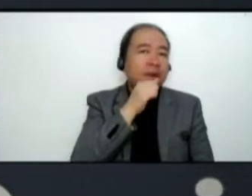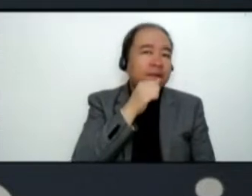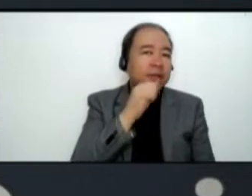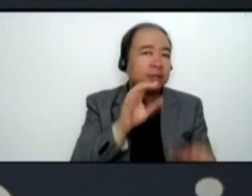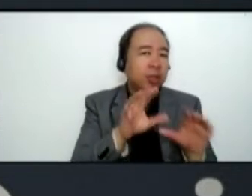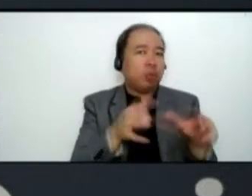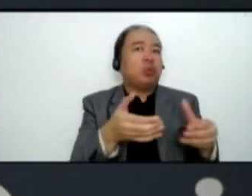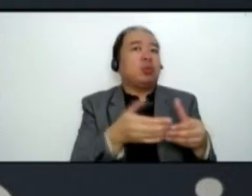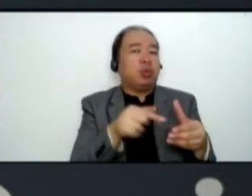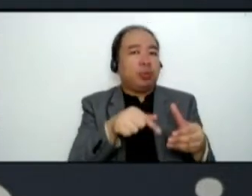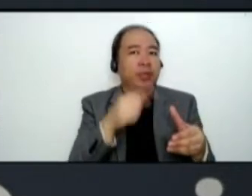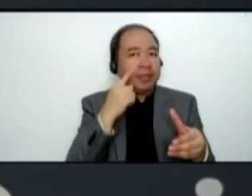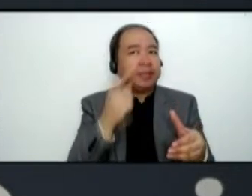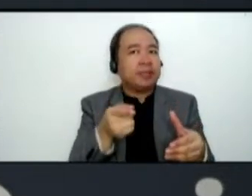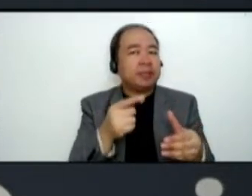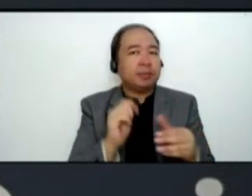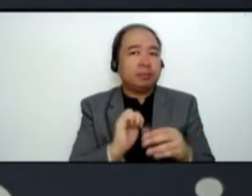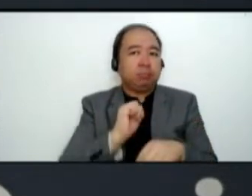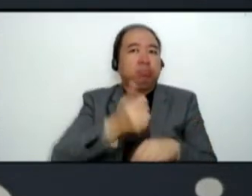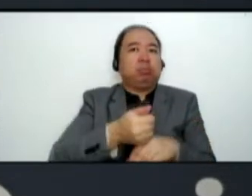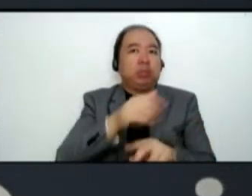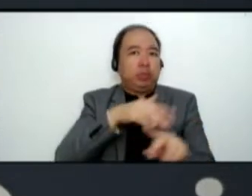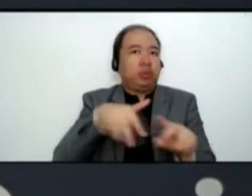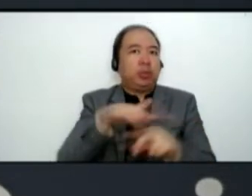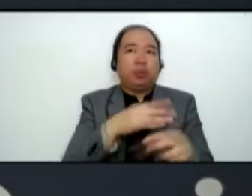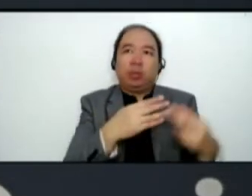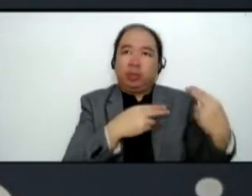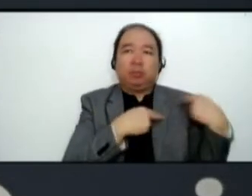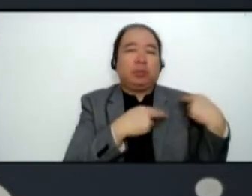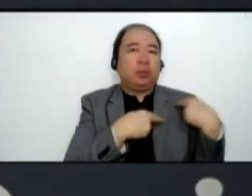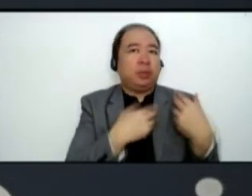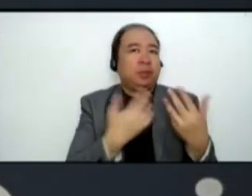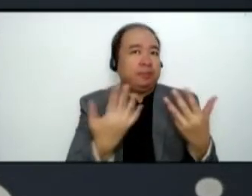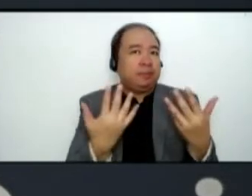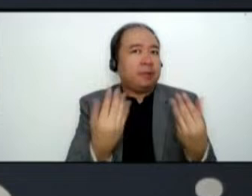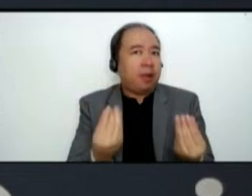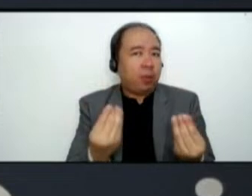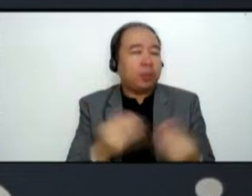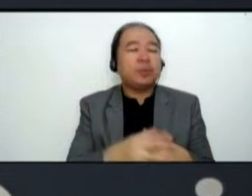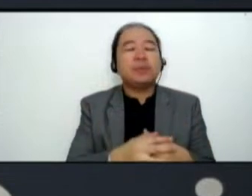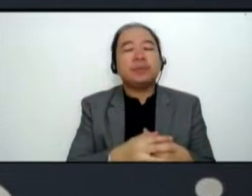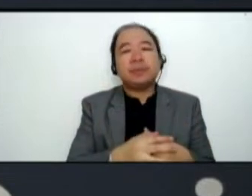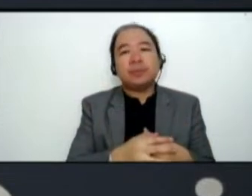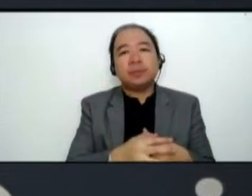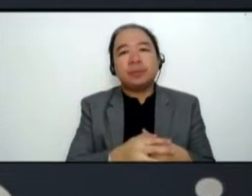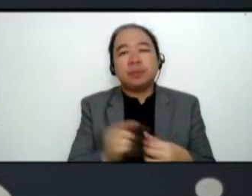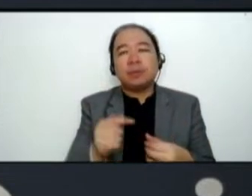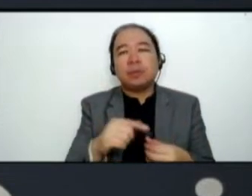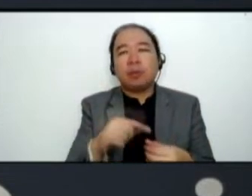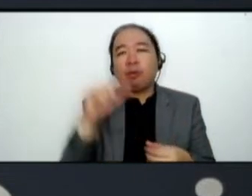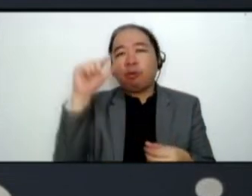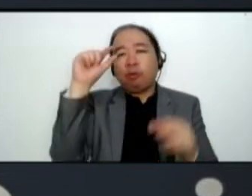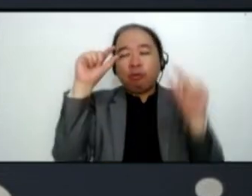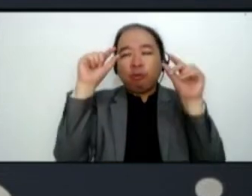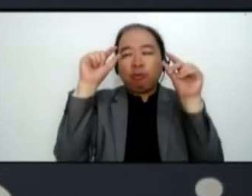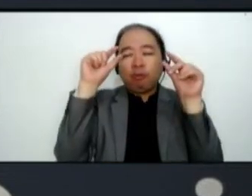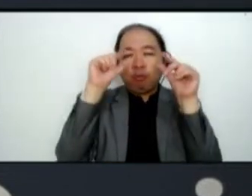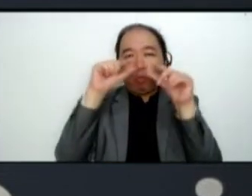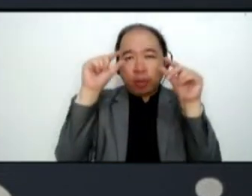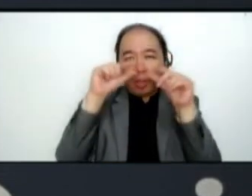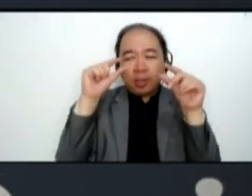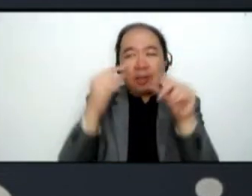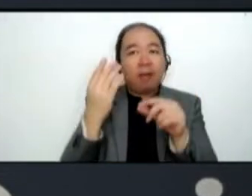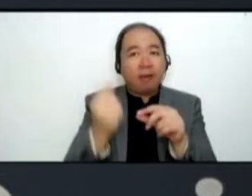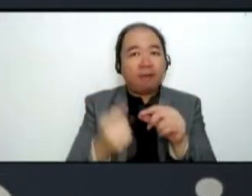creators of the ecosystem, have a bigger role to play. And I'll give you some examples. Google recently started a digital safety